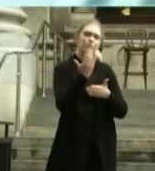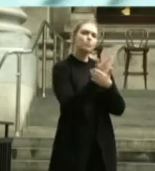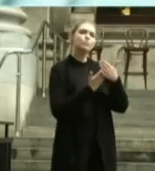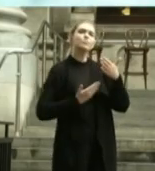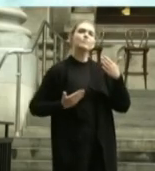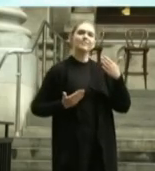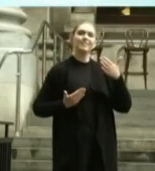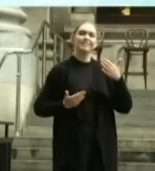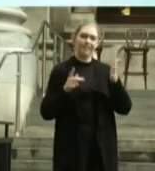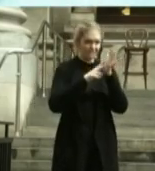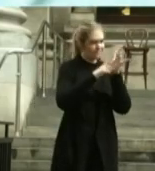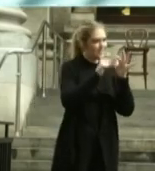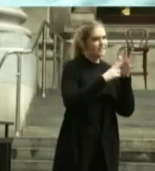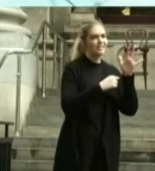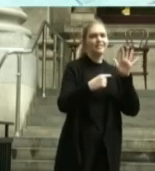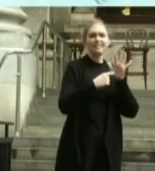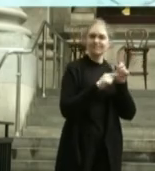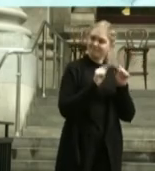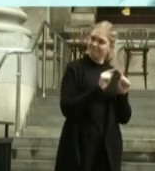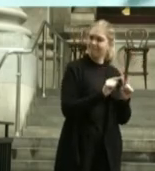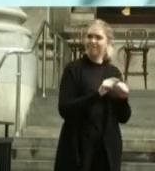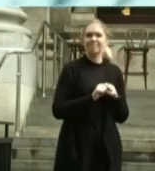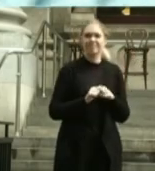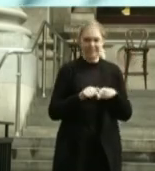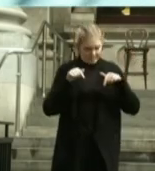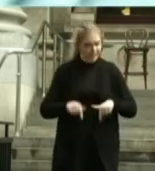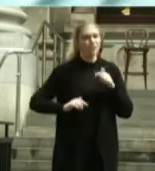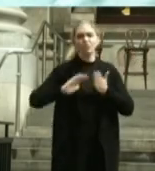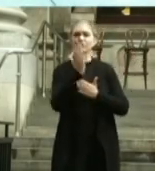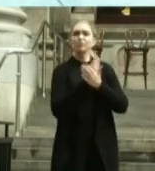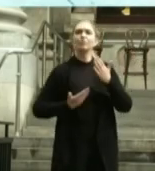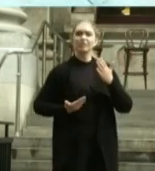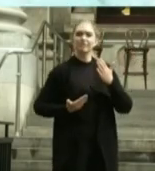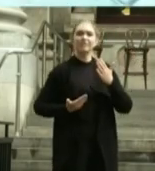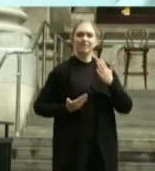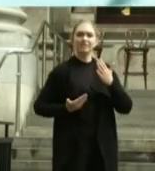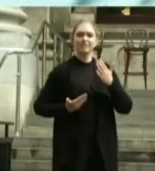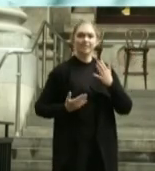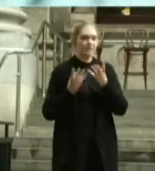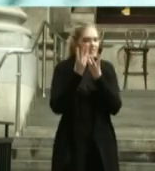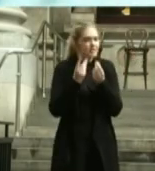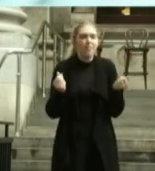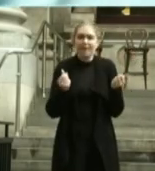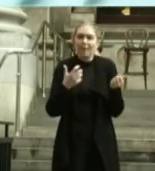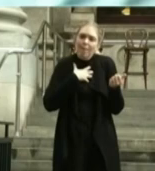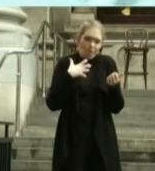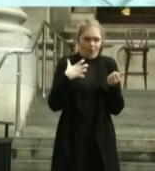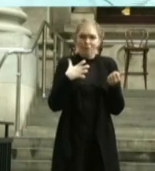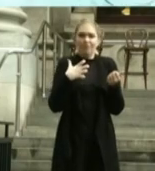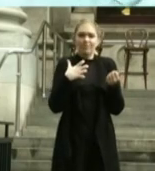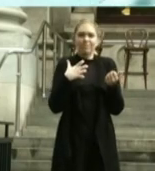story of Vincent Lignari. But this is a story of something much